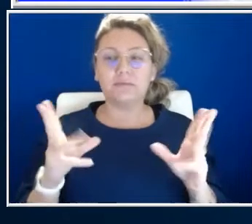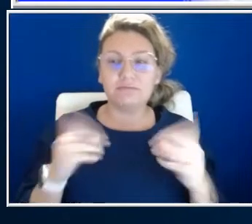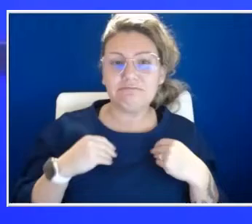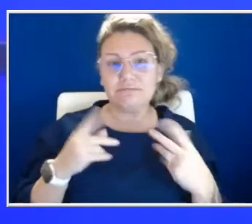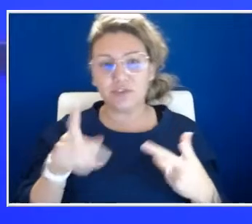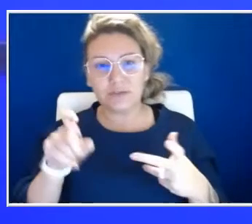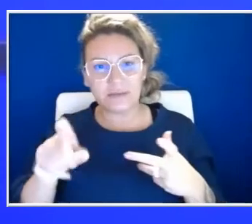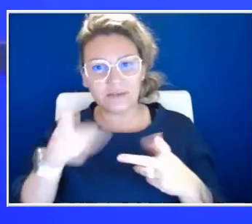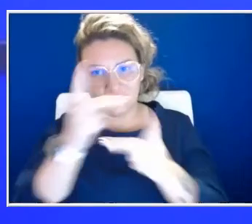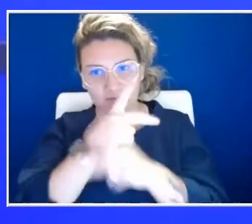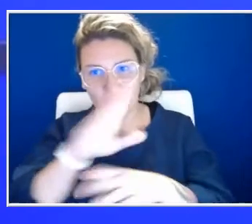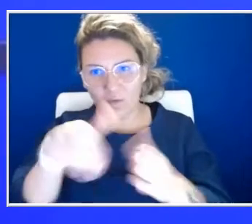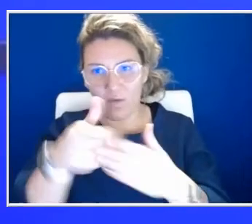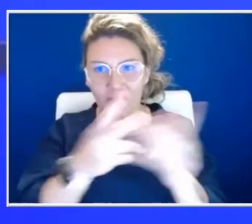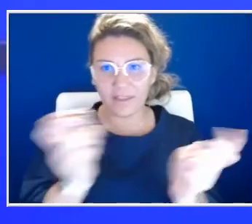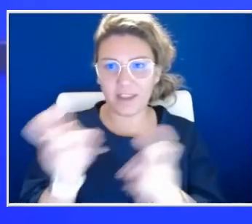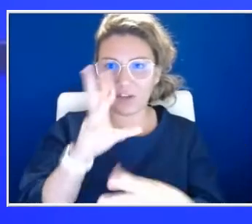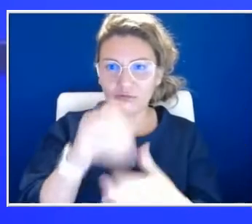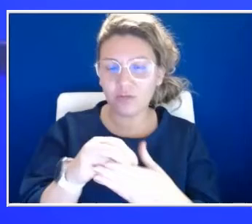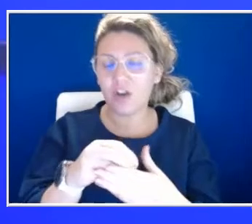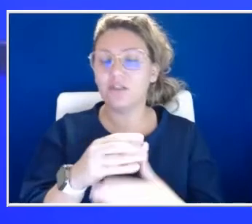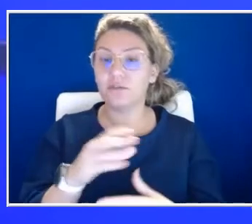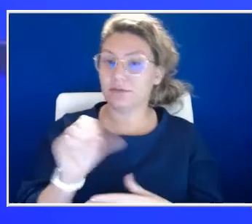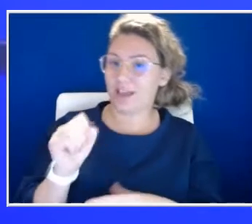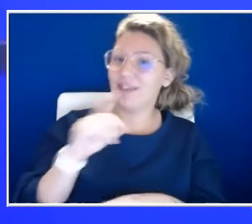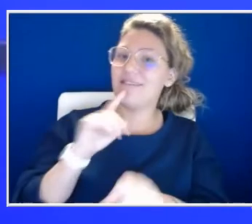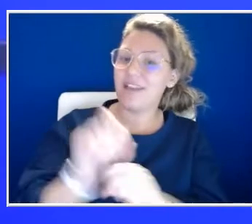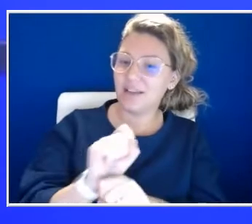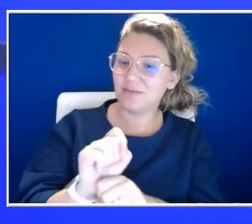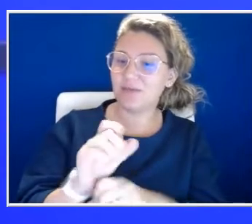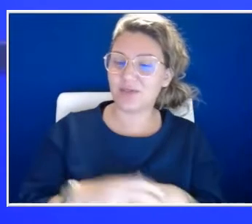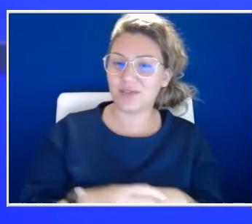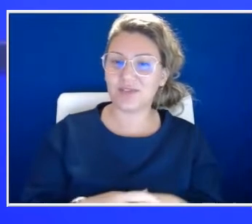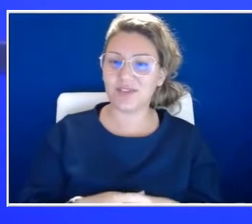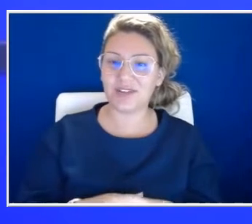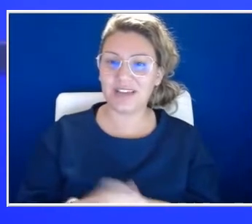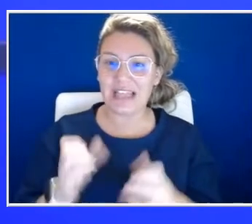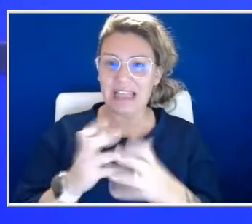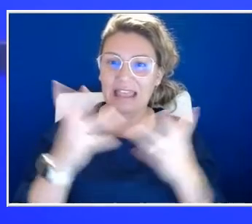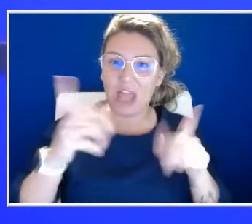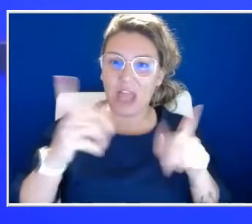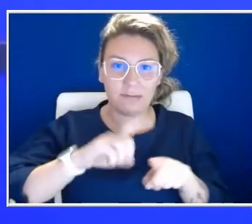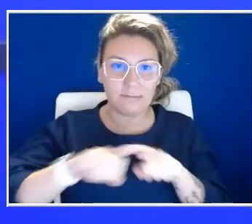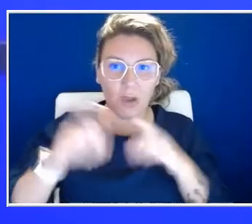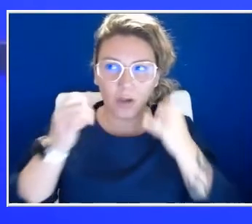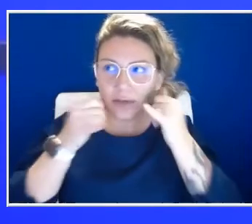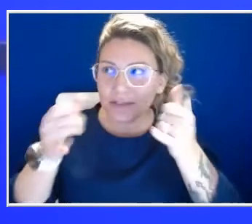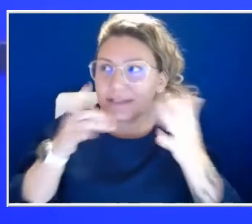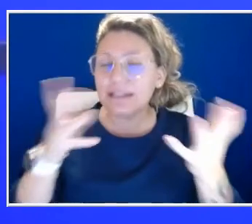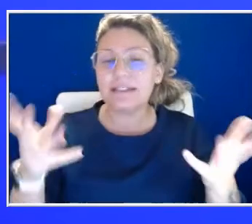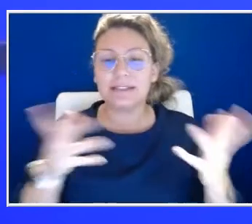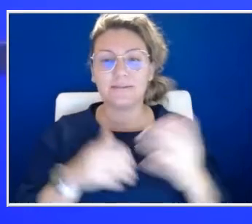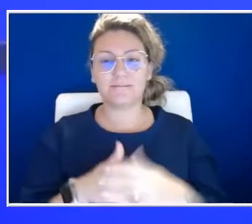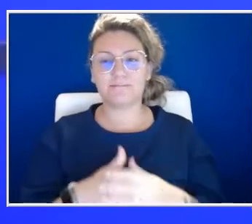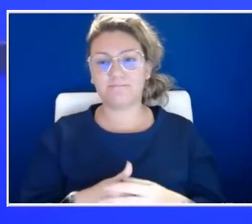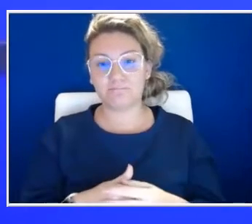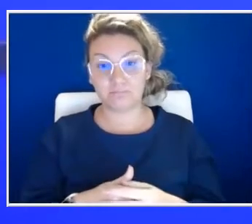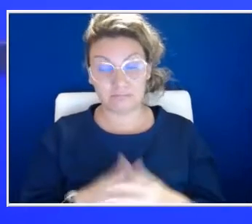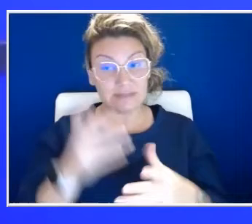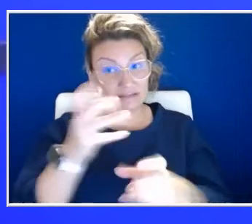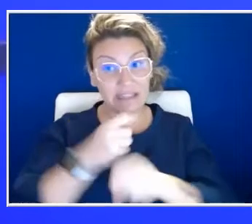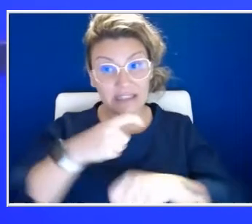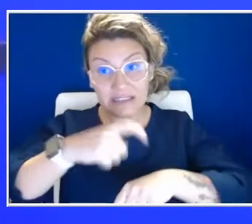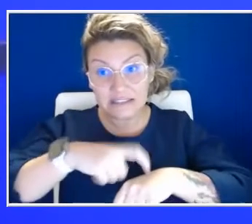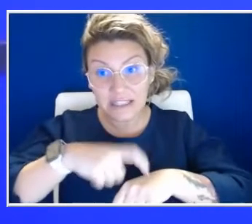are involved. Yeah, absolutely. A lot of the calls I made, and it takes time. We talked to regulatory,